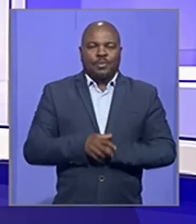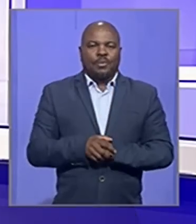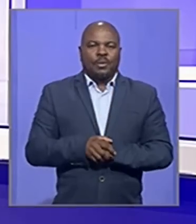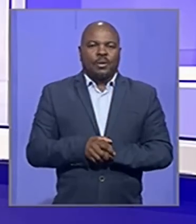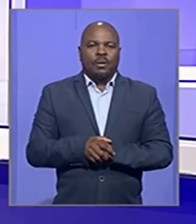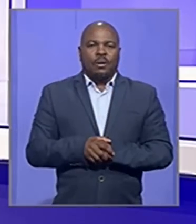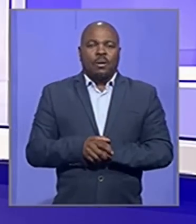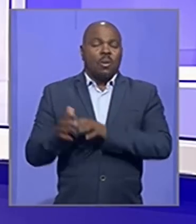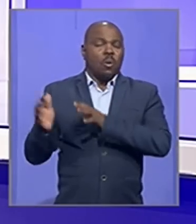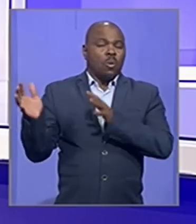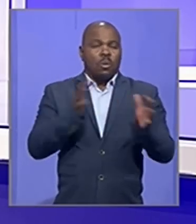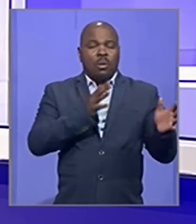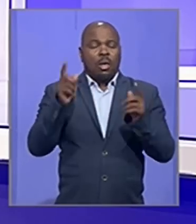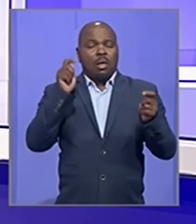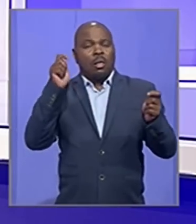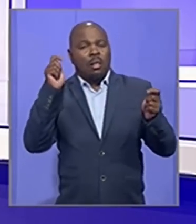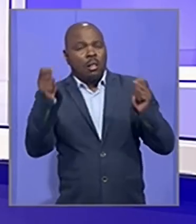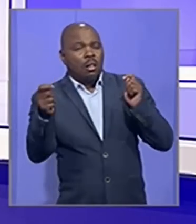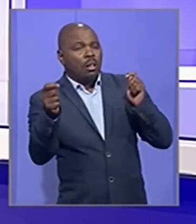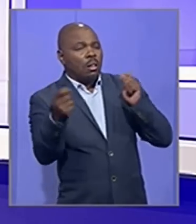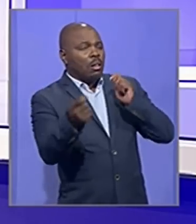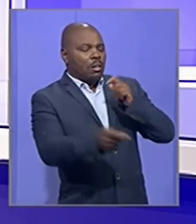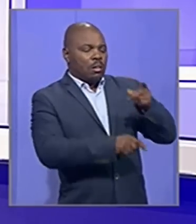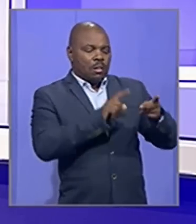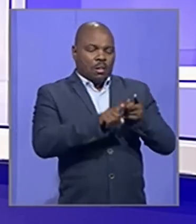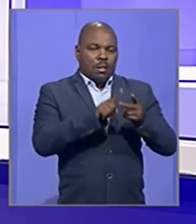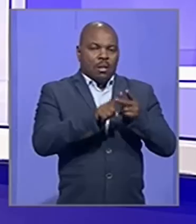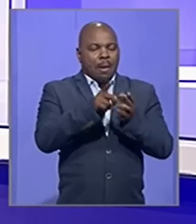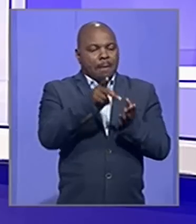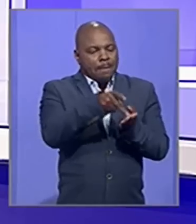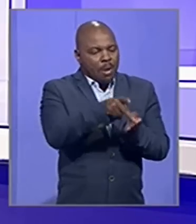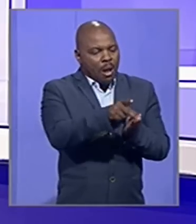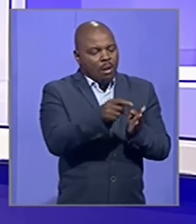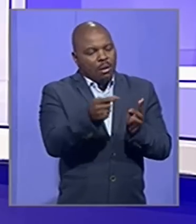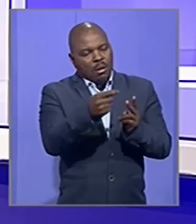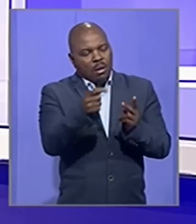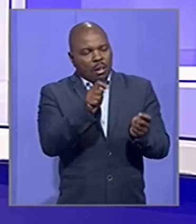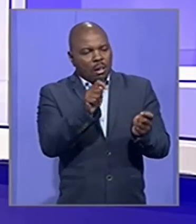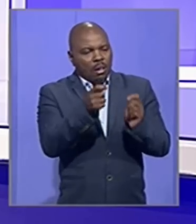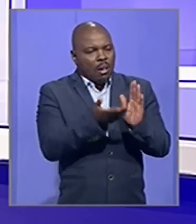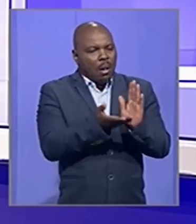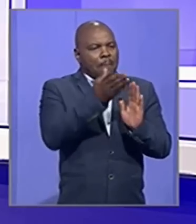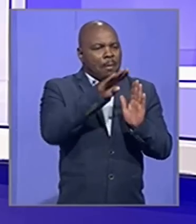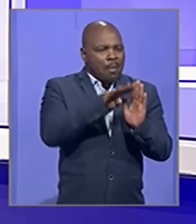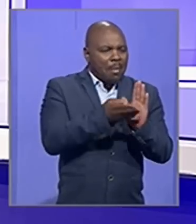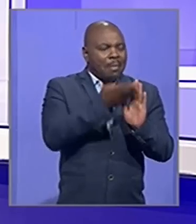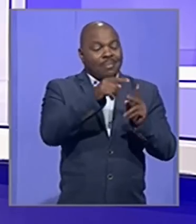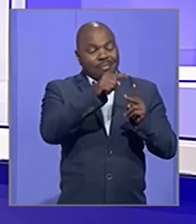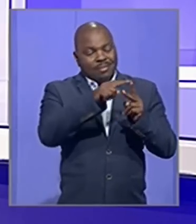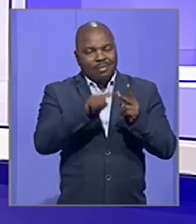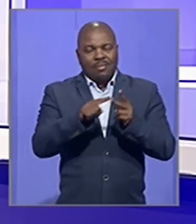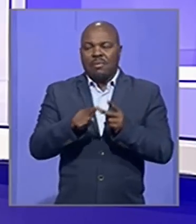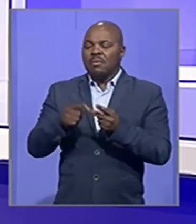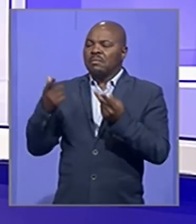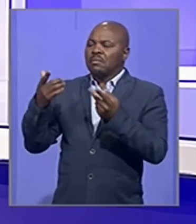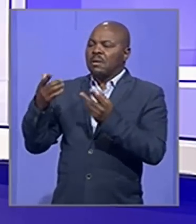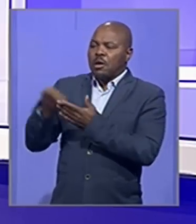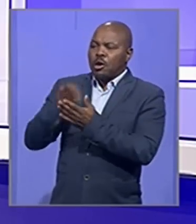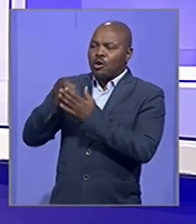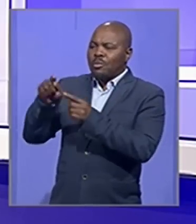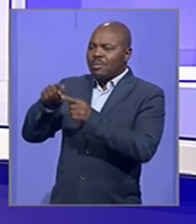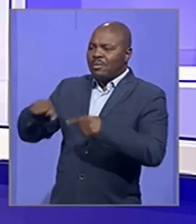sa boso sa go fetoga ga mmogo le go hlatloga ga ditheko go tšwela pele go ama gampe mafapha ao a